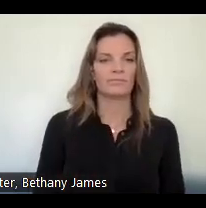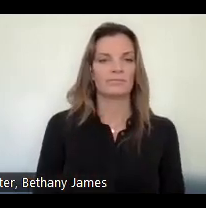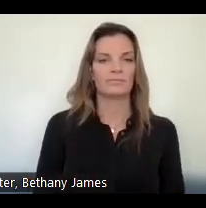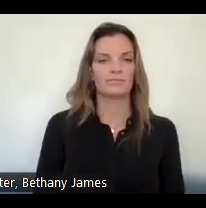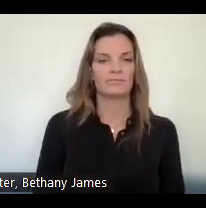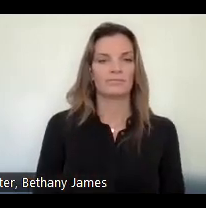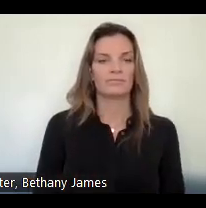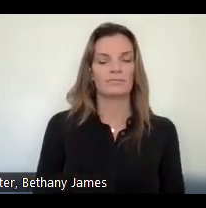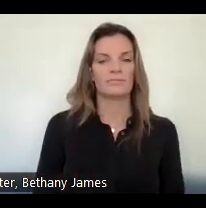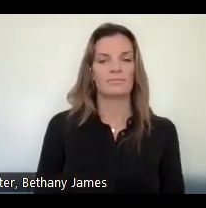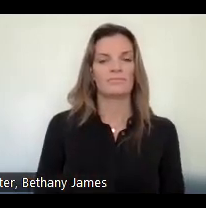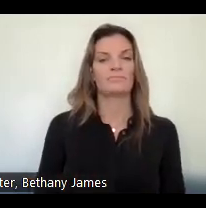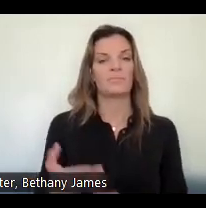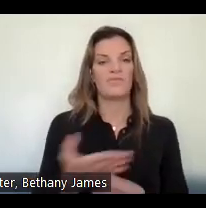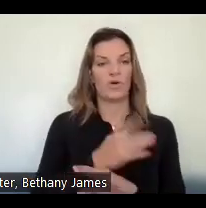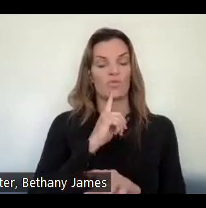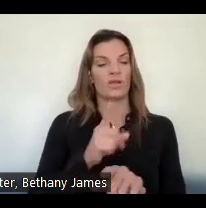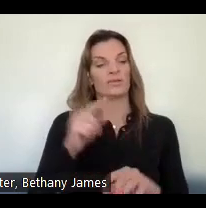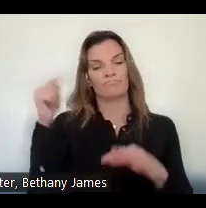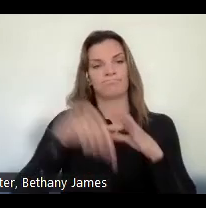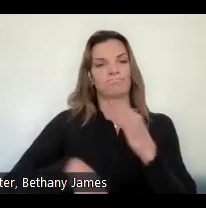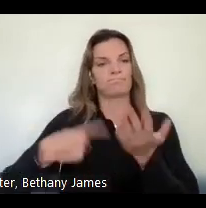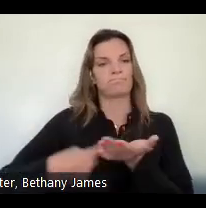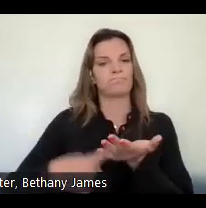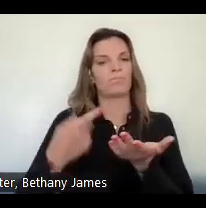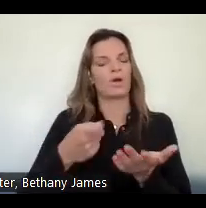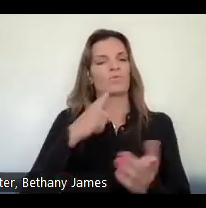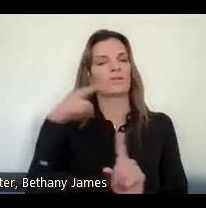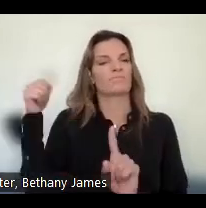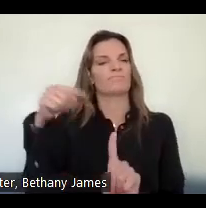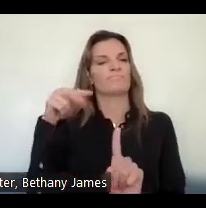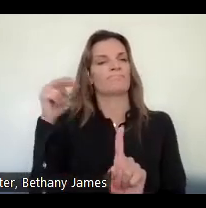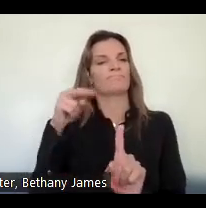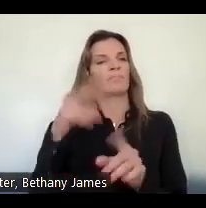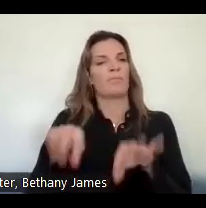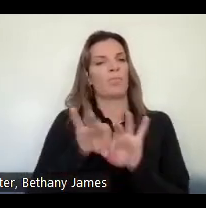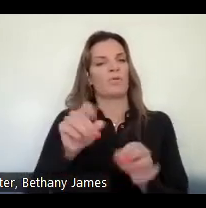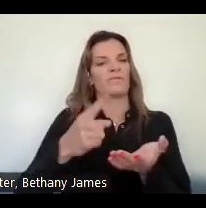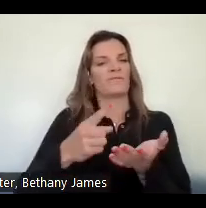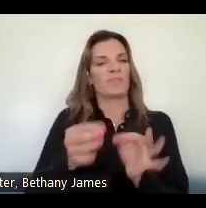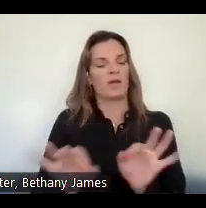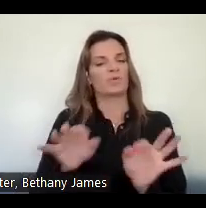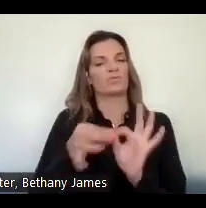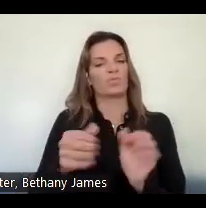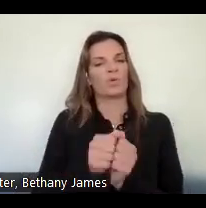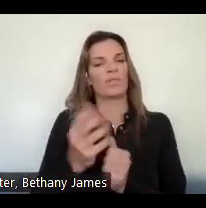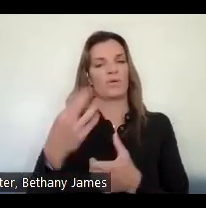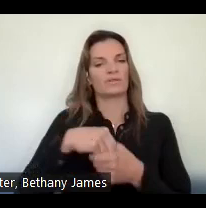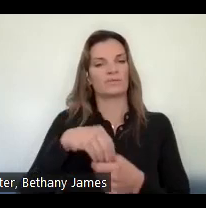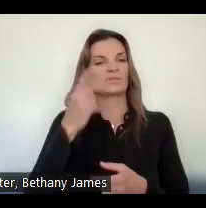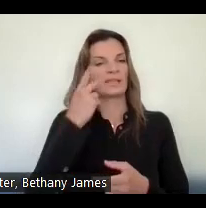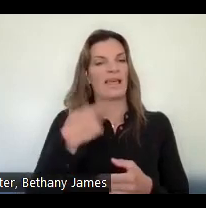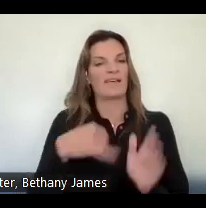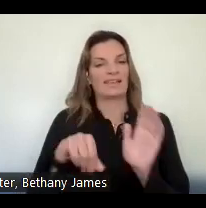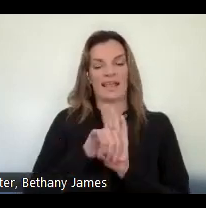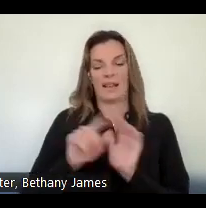All right, before we go into more detail, I want to highlight the importance of language in the autism community. So as you can see on the screen, we have identity first